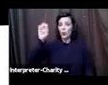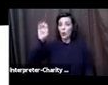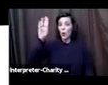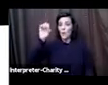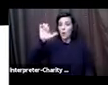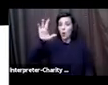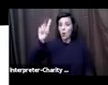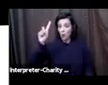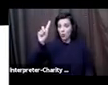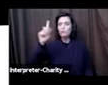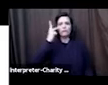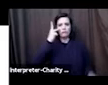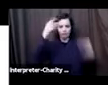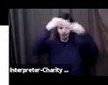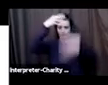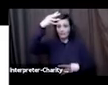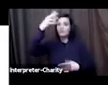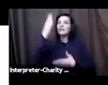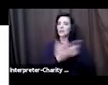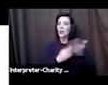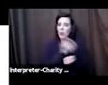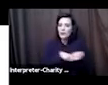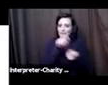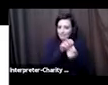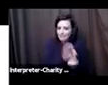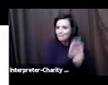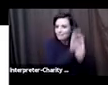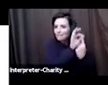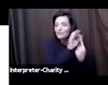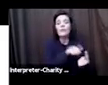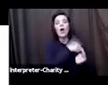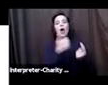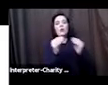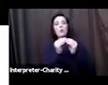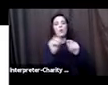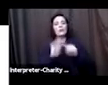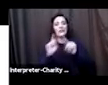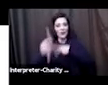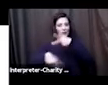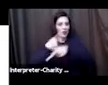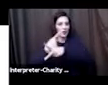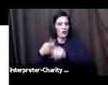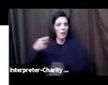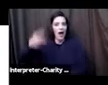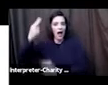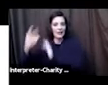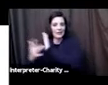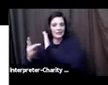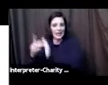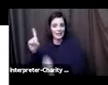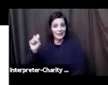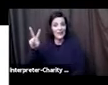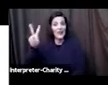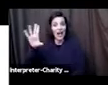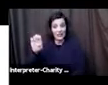resources for core boards. Some of them are more unique, and then some of them are also versions of high-tech apps or devices as well. So